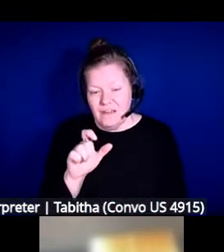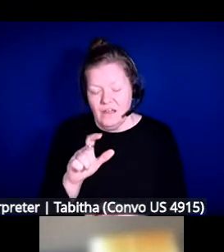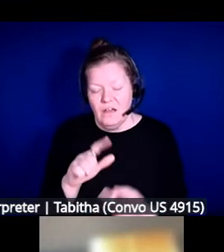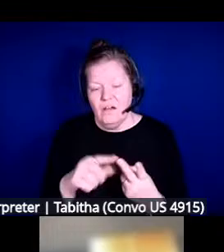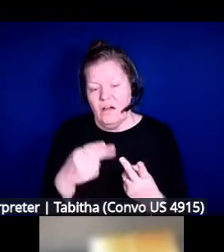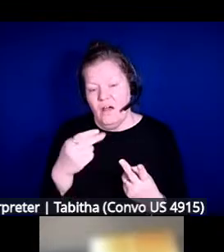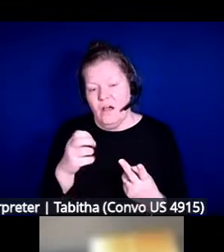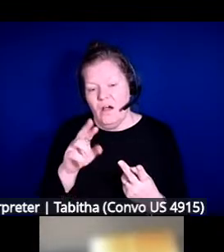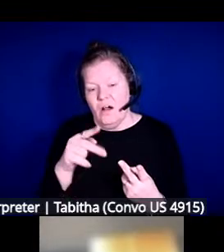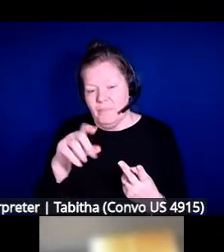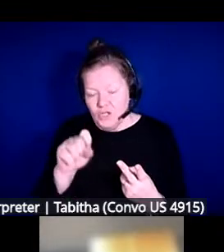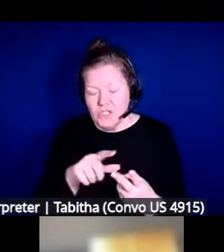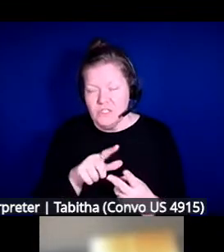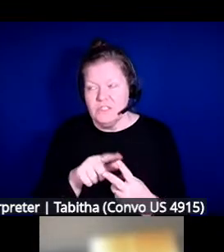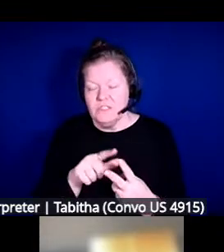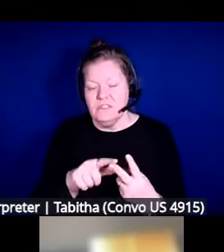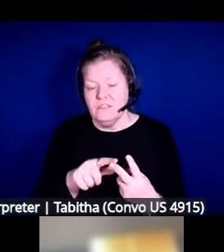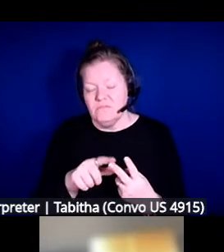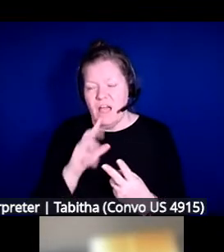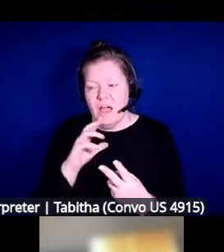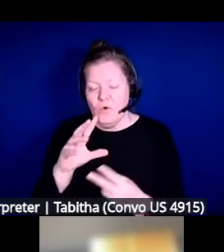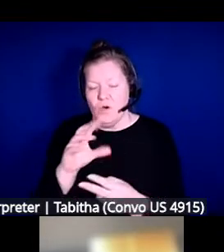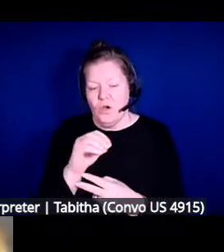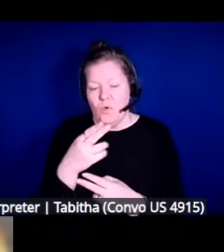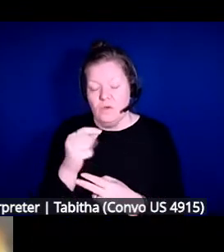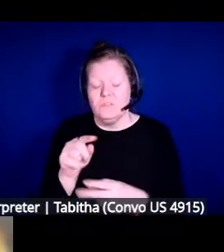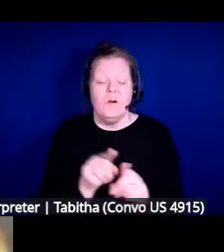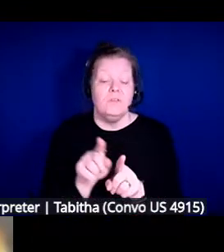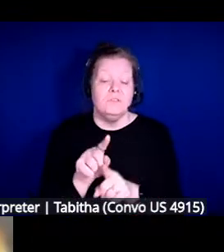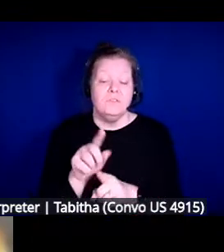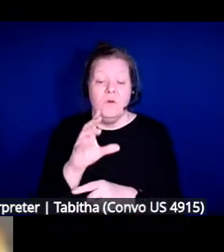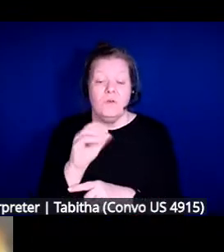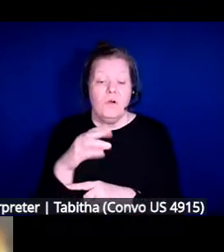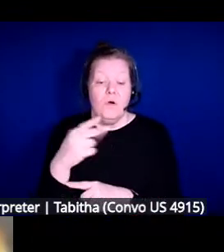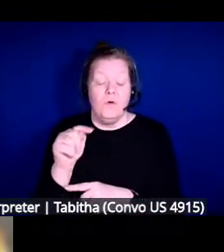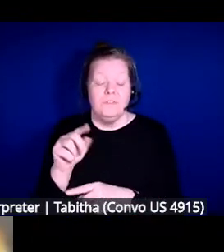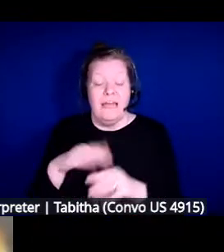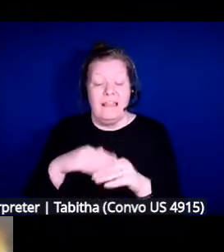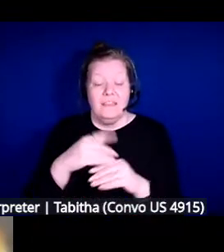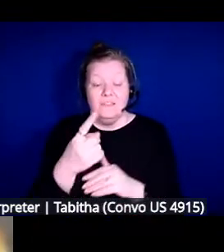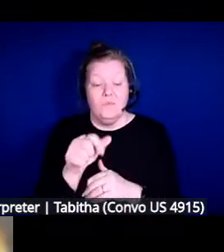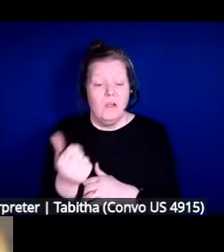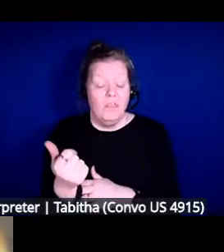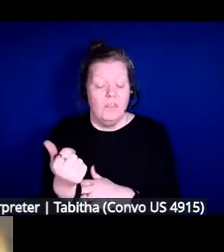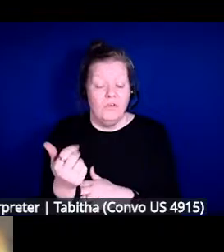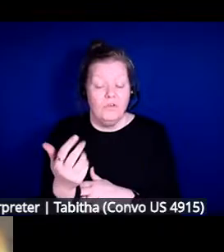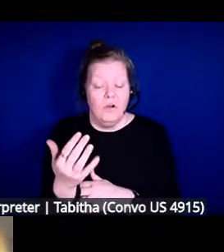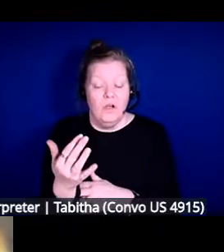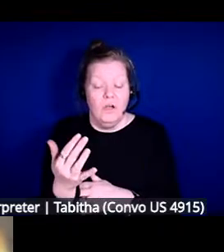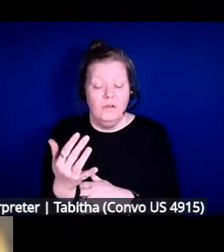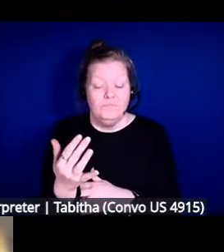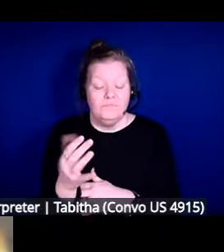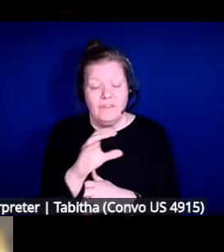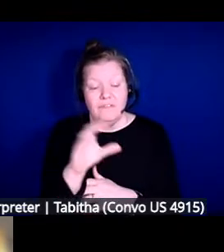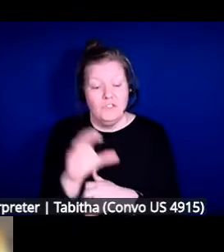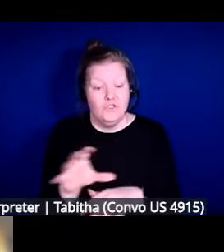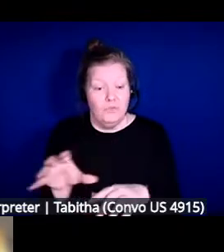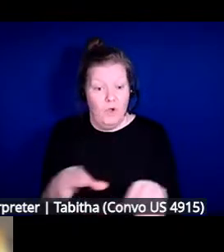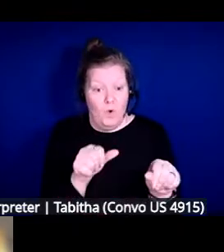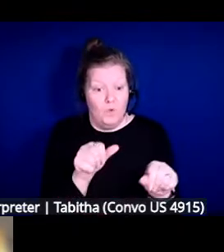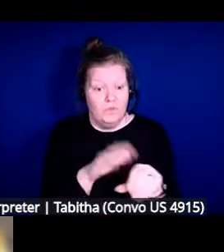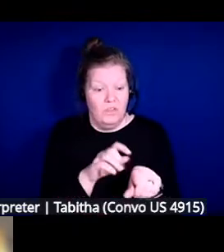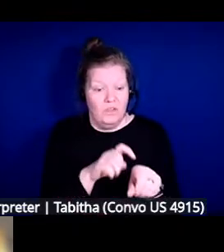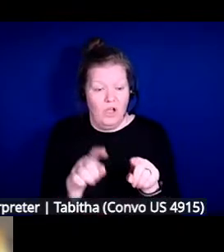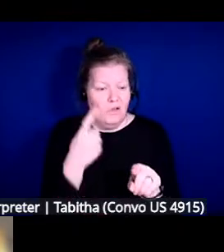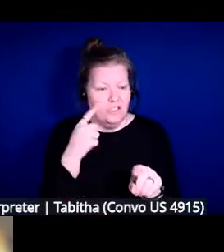Harpers, I will co-host them. I'll also co-host at least one other of the Zoom hosts who are on the call,